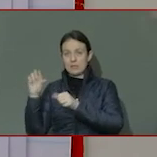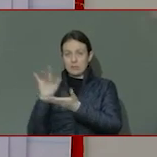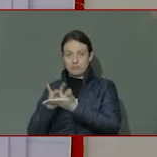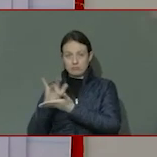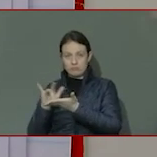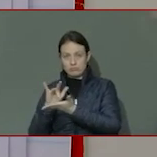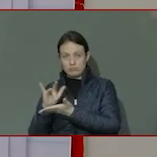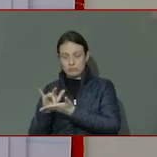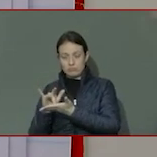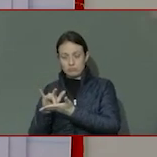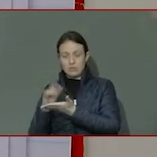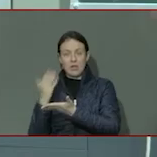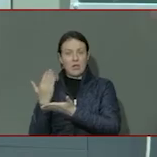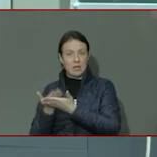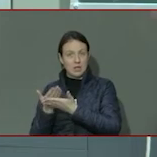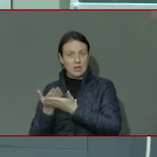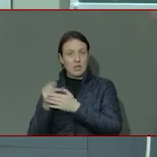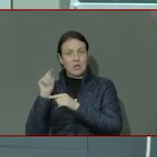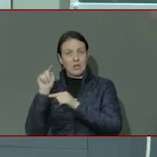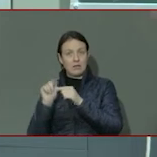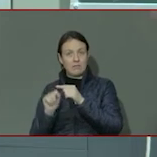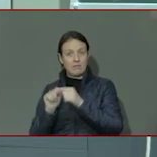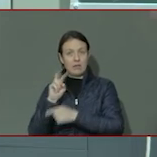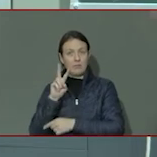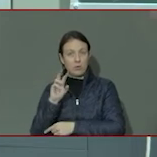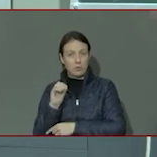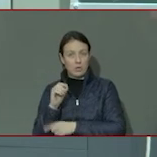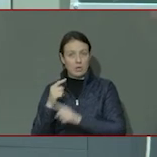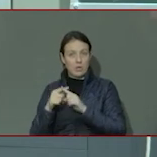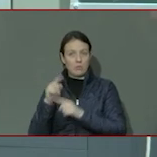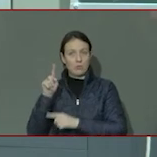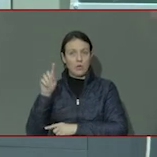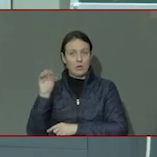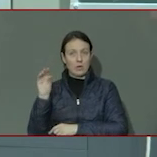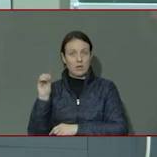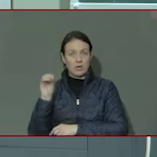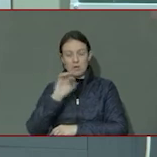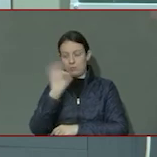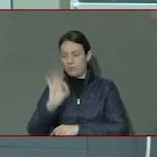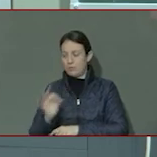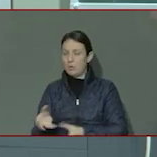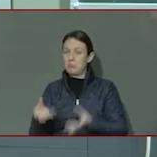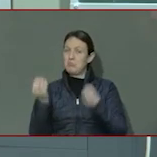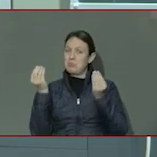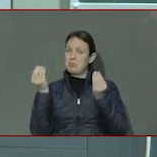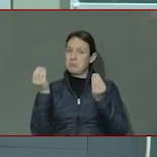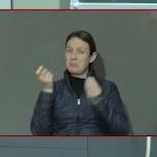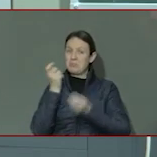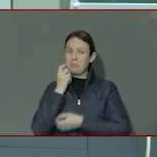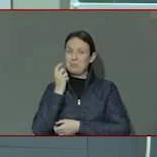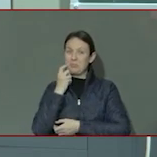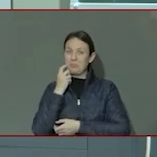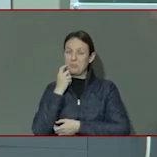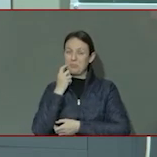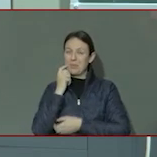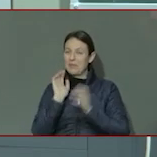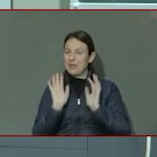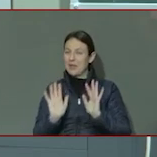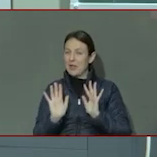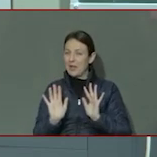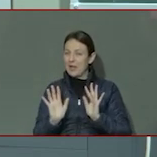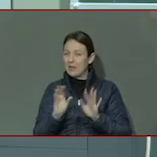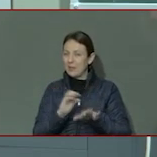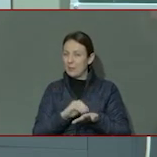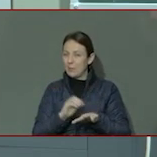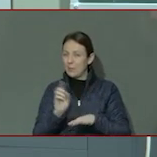I just divide it by 20 and multiply it by 100. Then I have the percentage. Okay. But now the problem is,